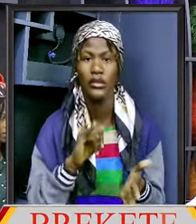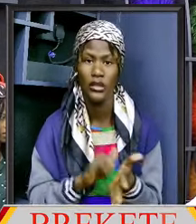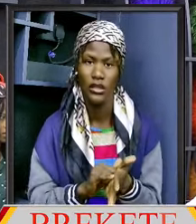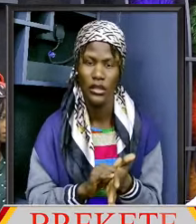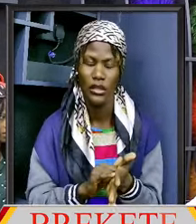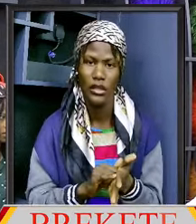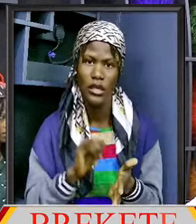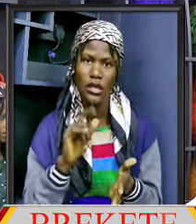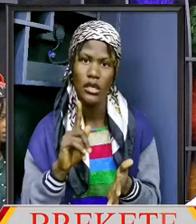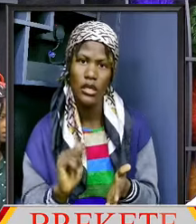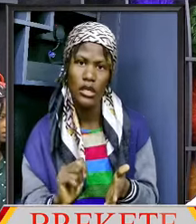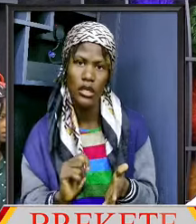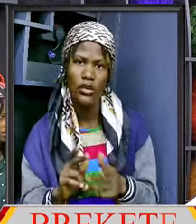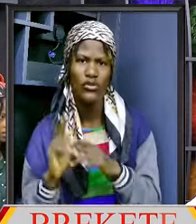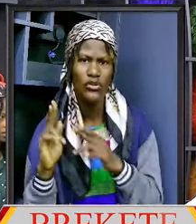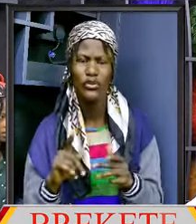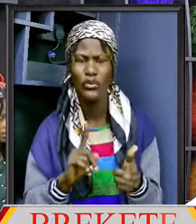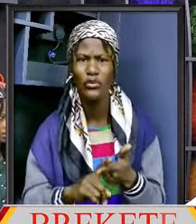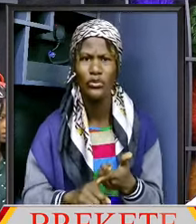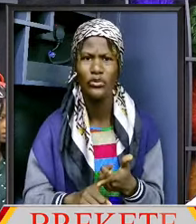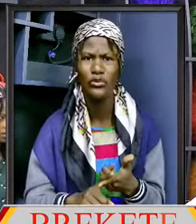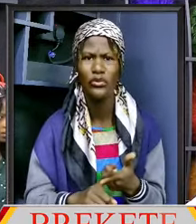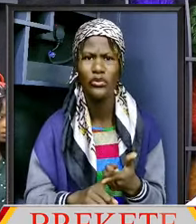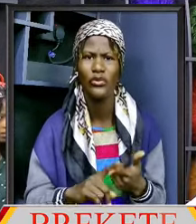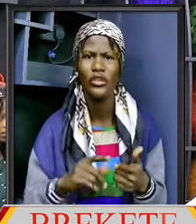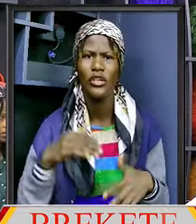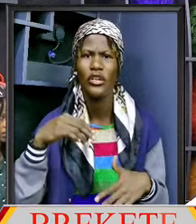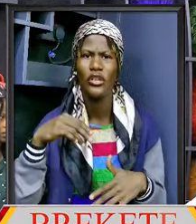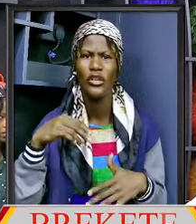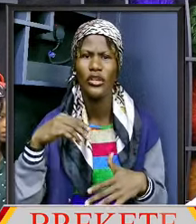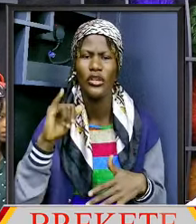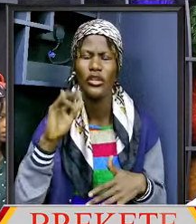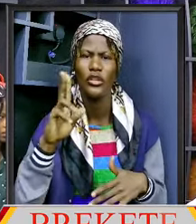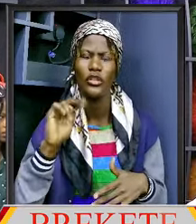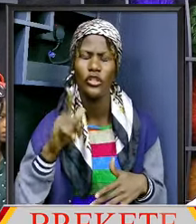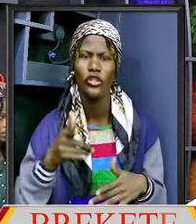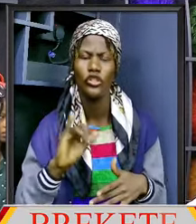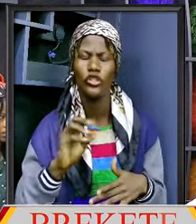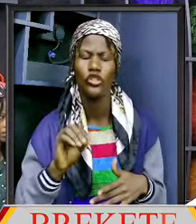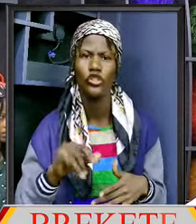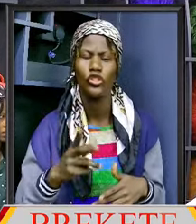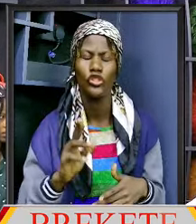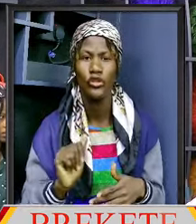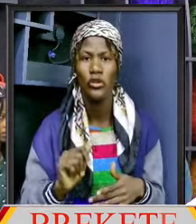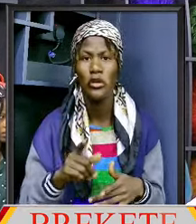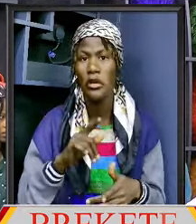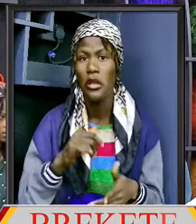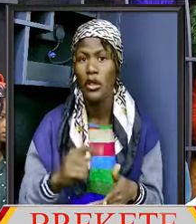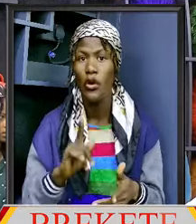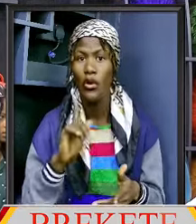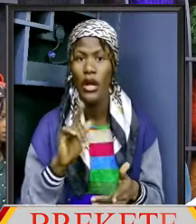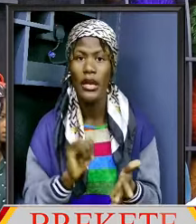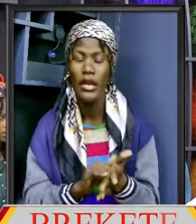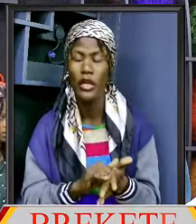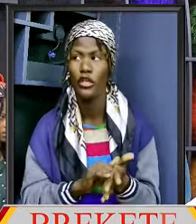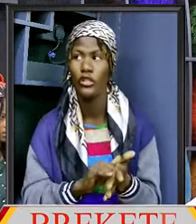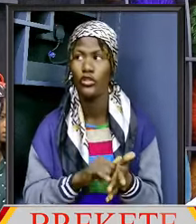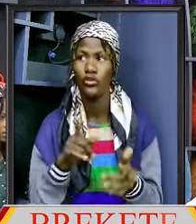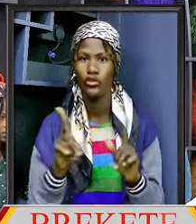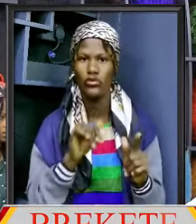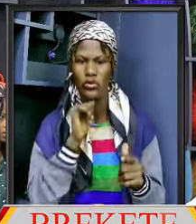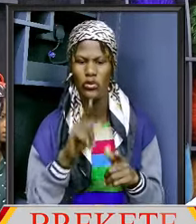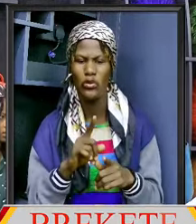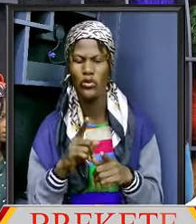and many times, if they result in death. The one where you no lose money, they go wounder